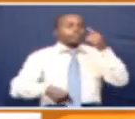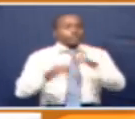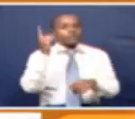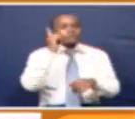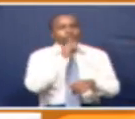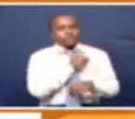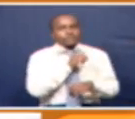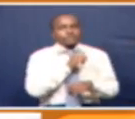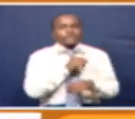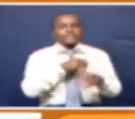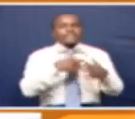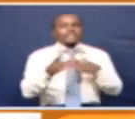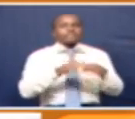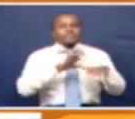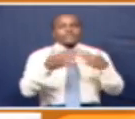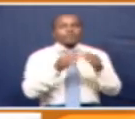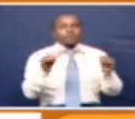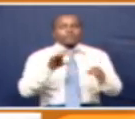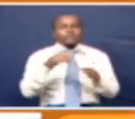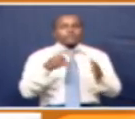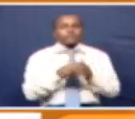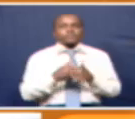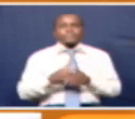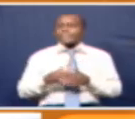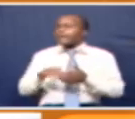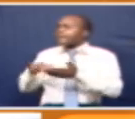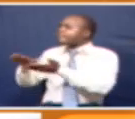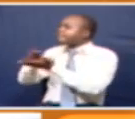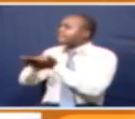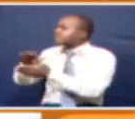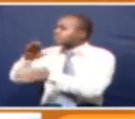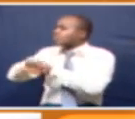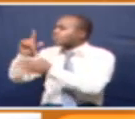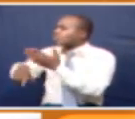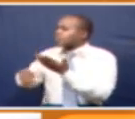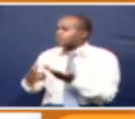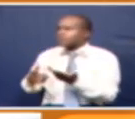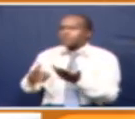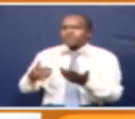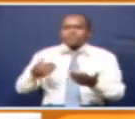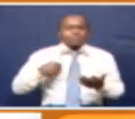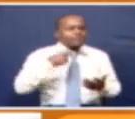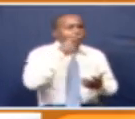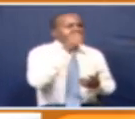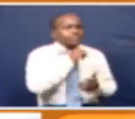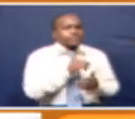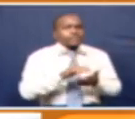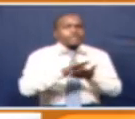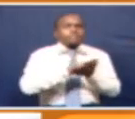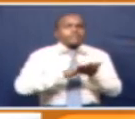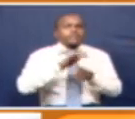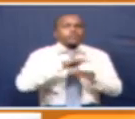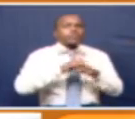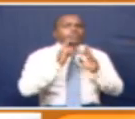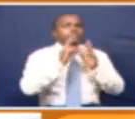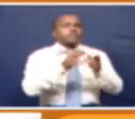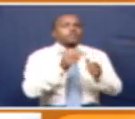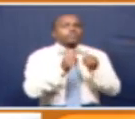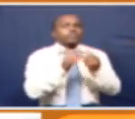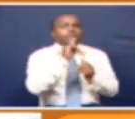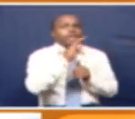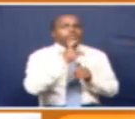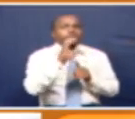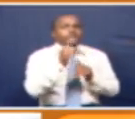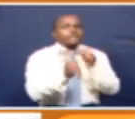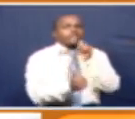the president, no matter how long it takes. Based on what? I have just mentioned that based on the results that IBC